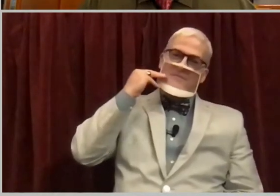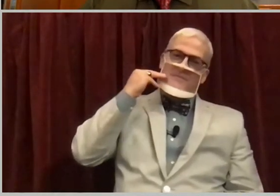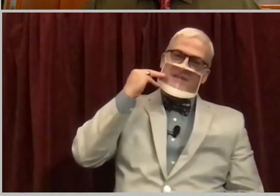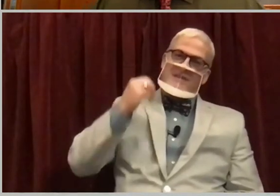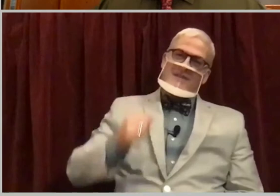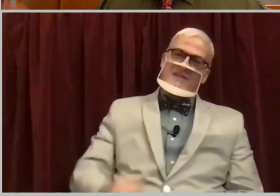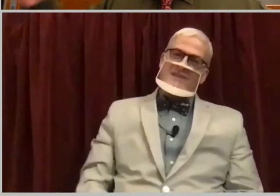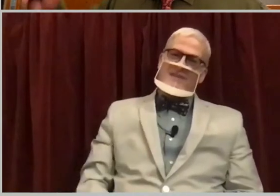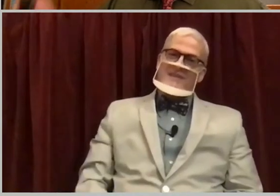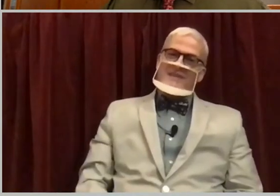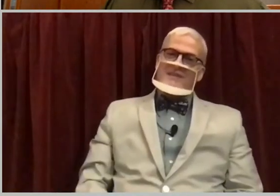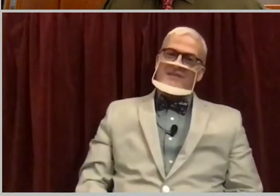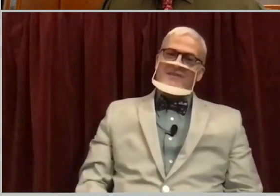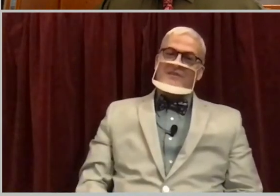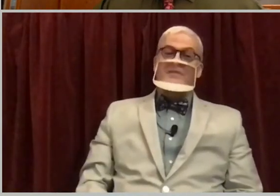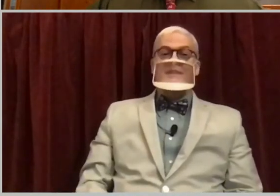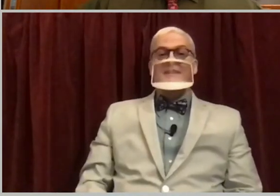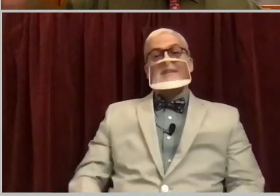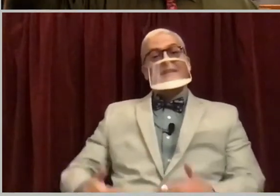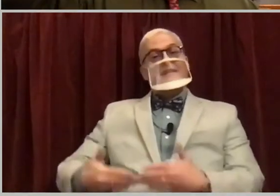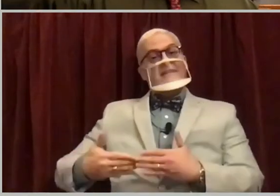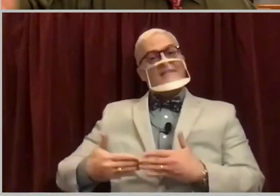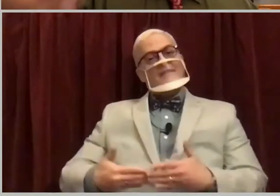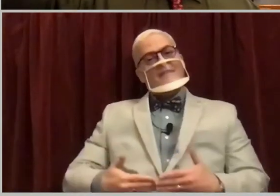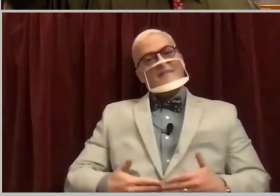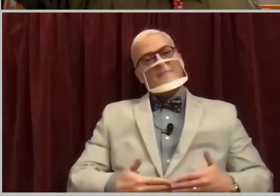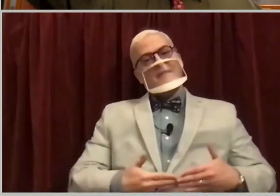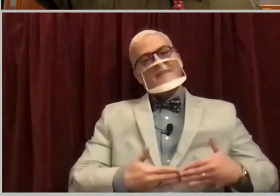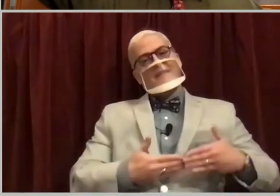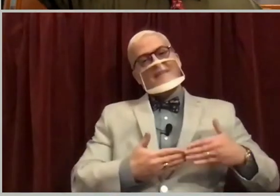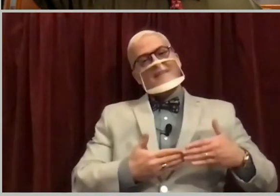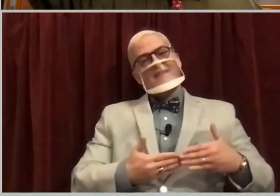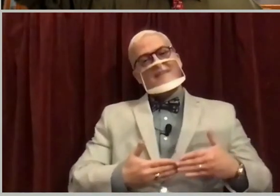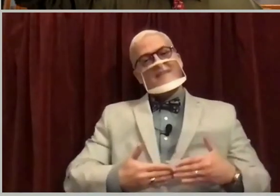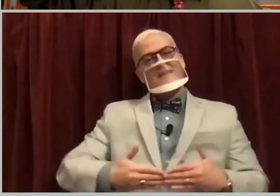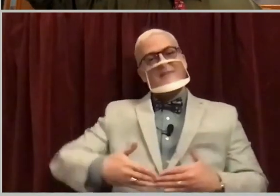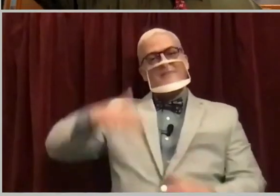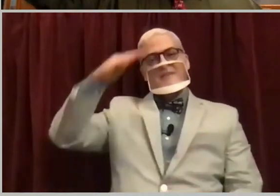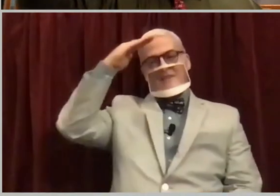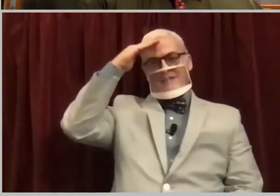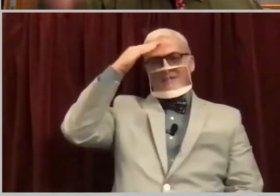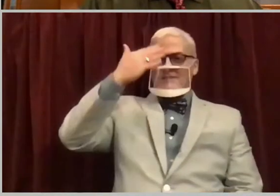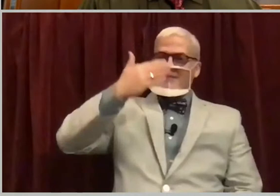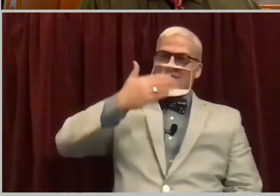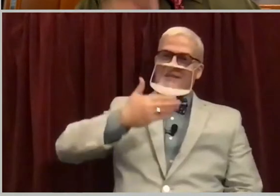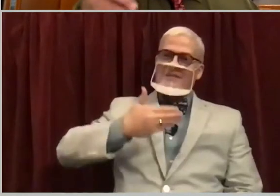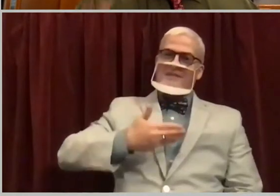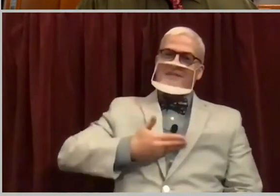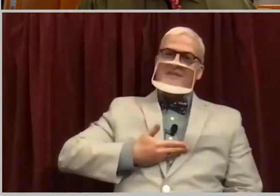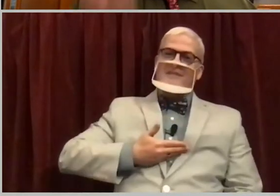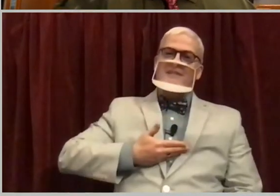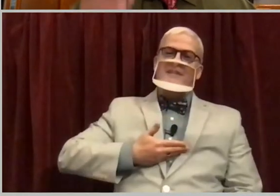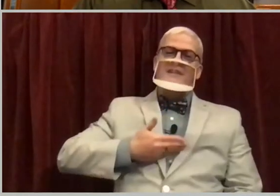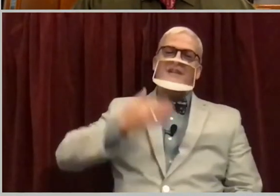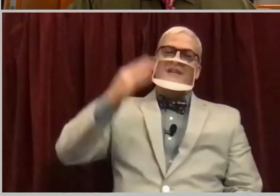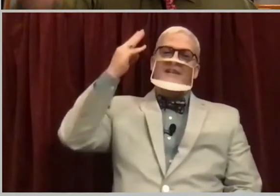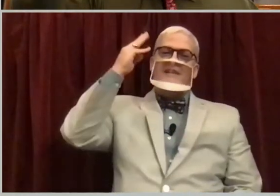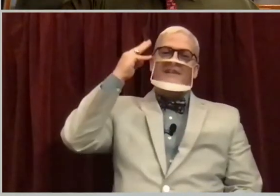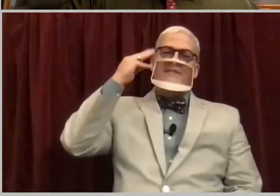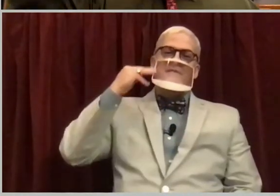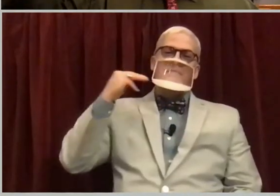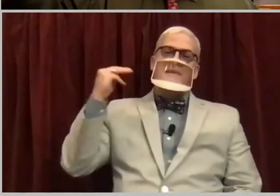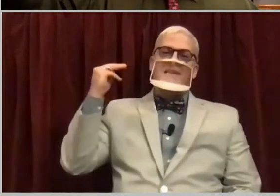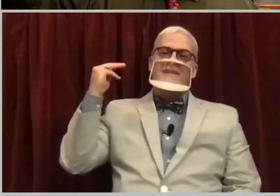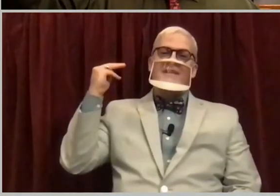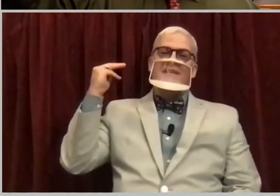of Mary. The babe, the Son